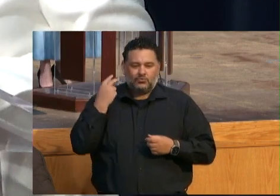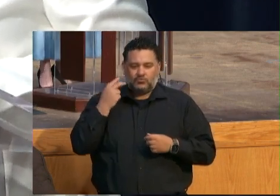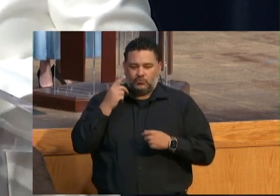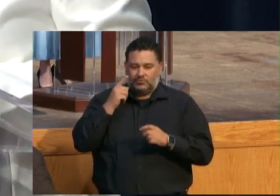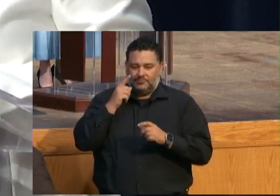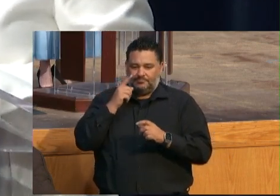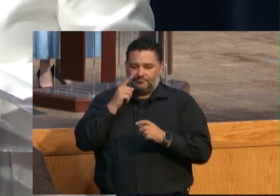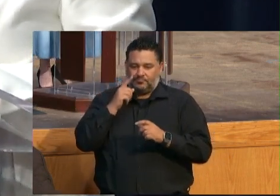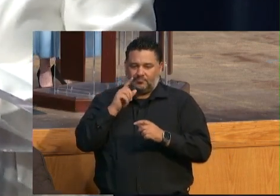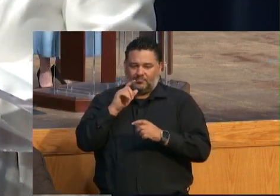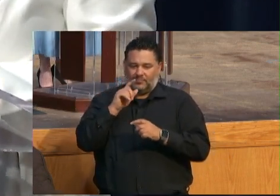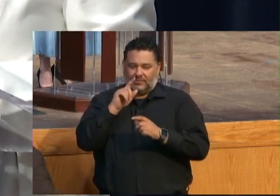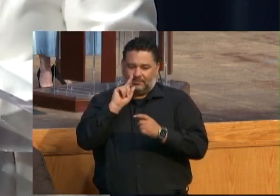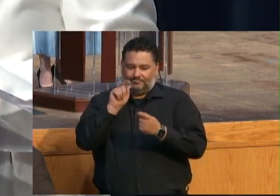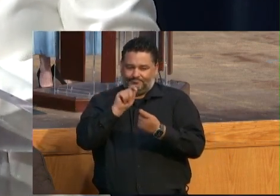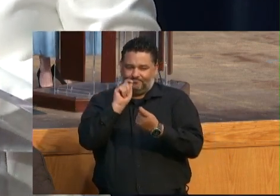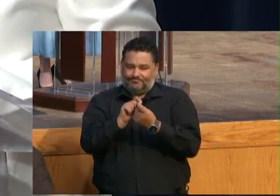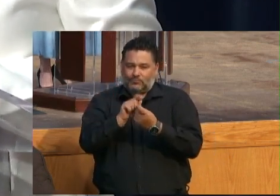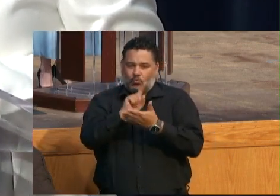December.